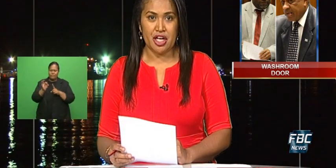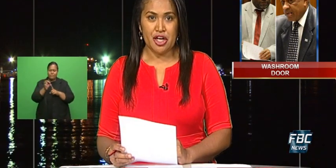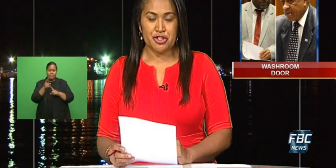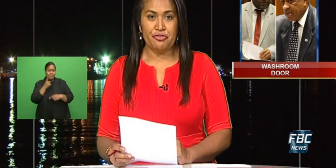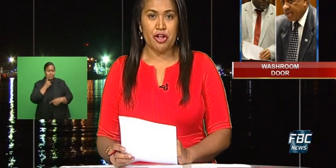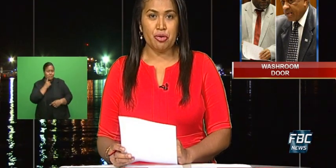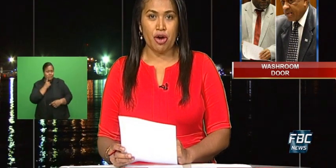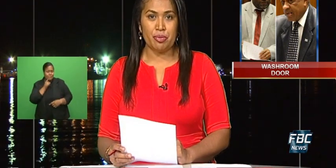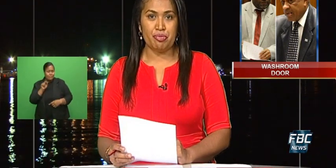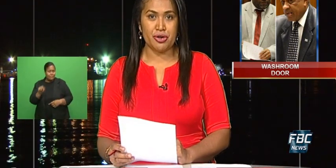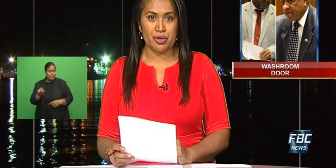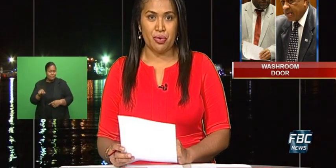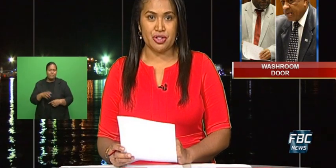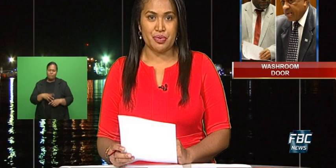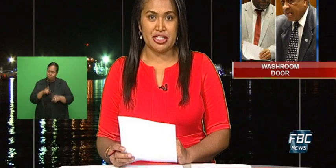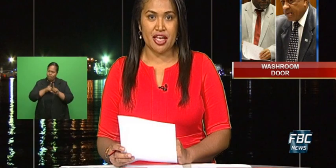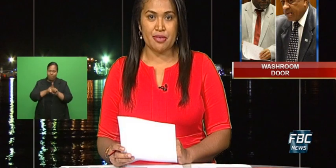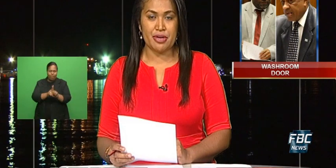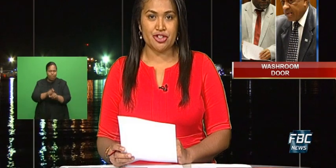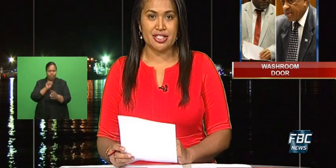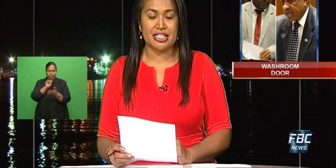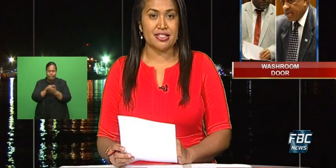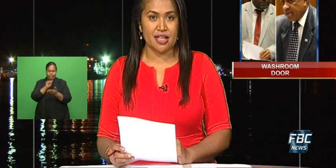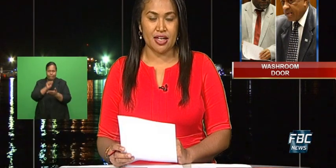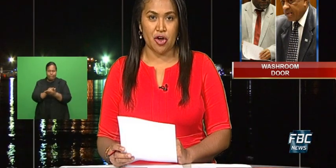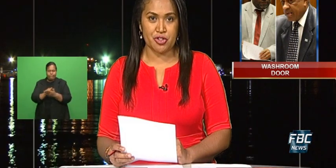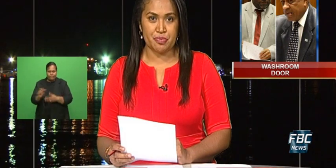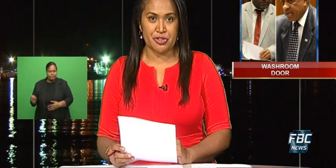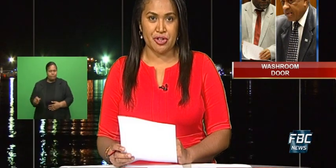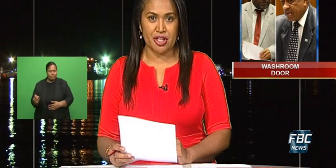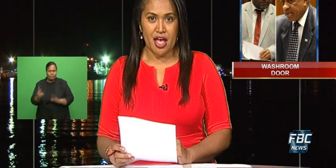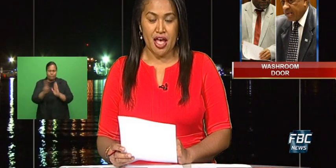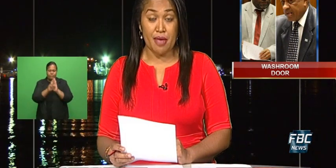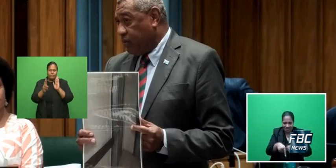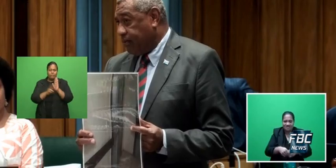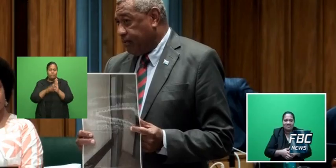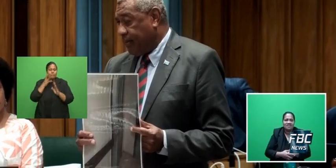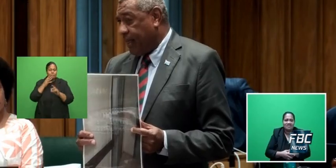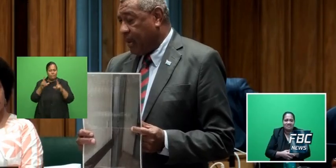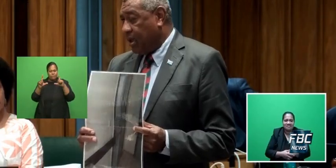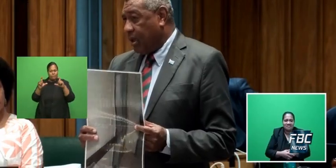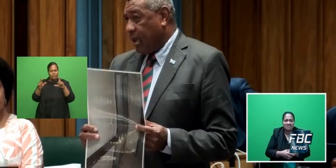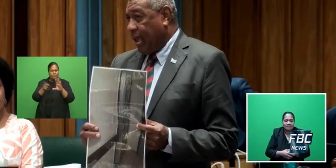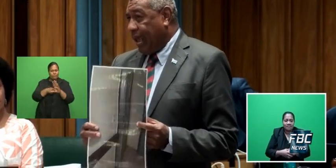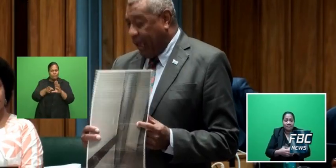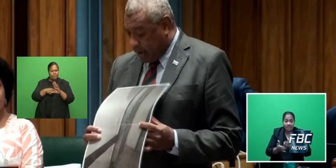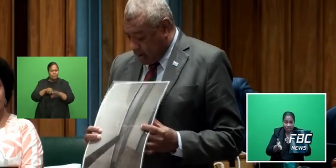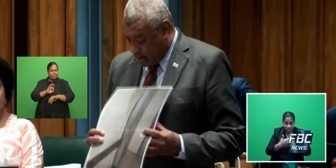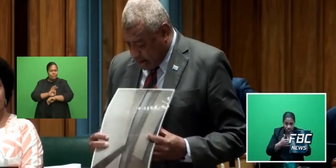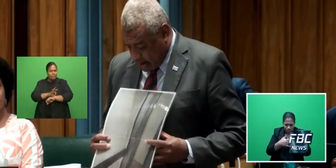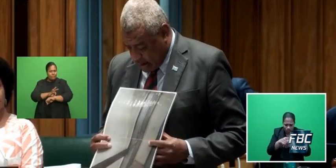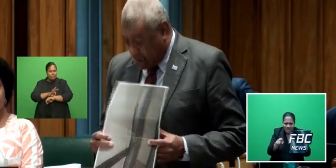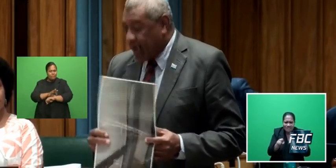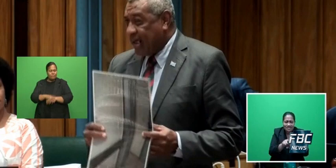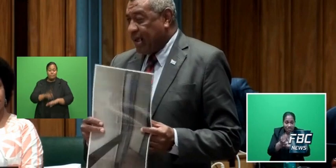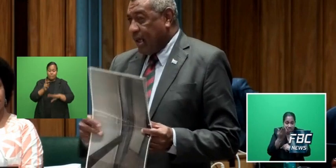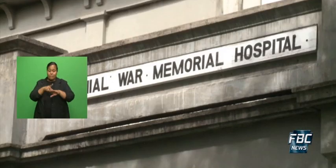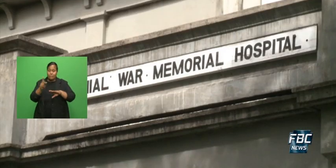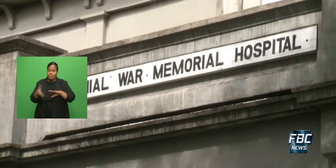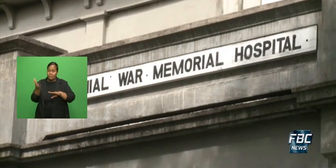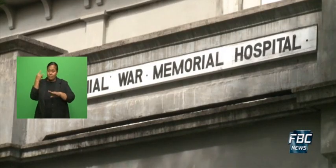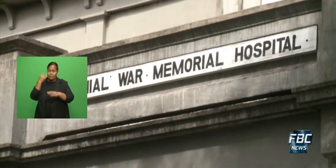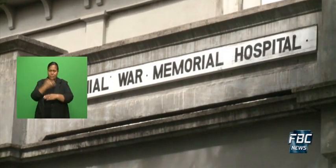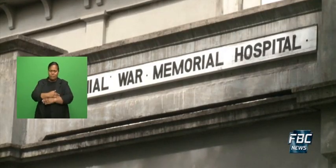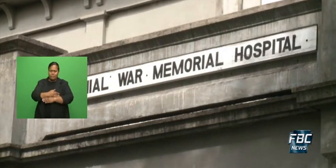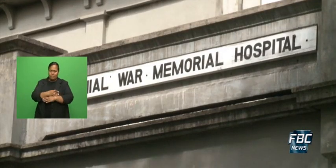Tikunduandua to follow proper protocols when taking pictures inside a hospital. In Parliament last night, Tikunduandua showed pictures of a